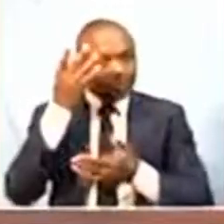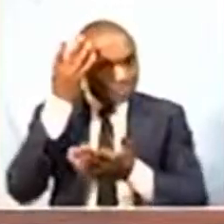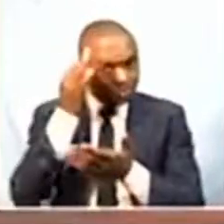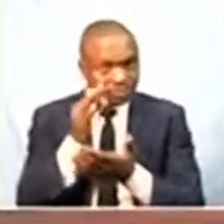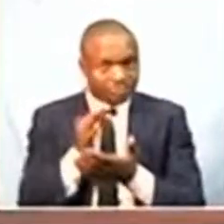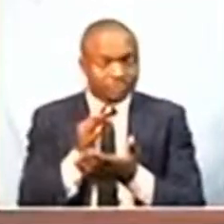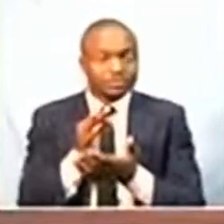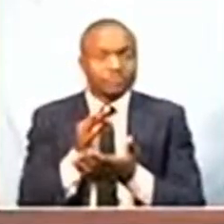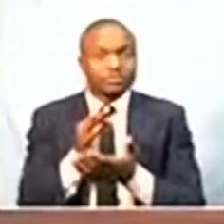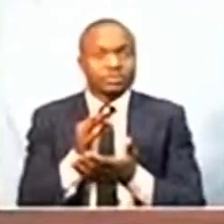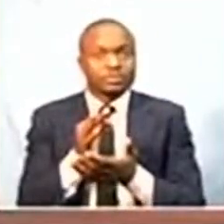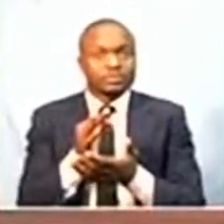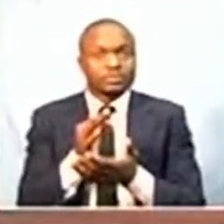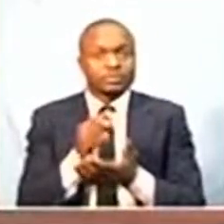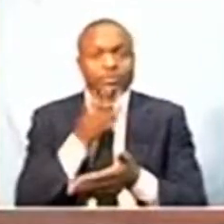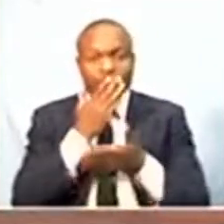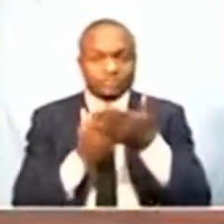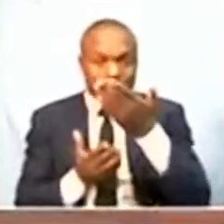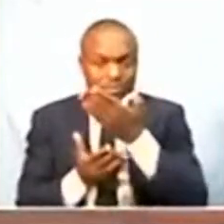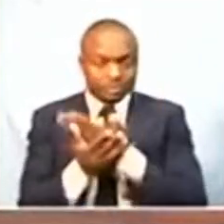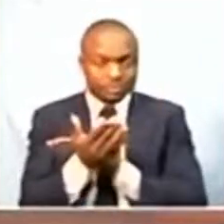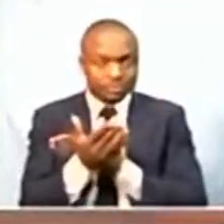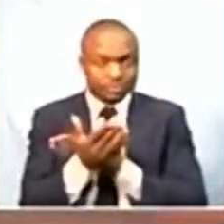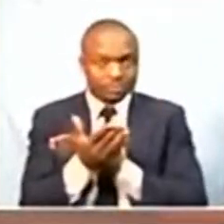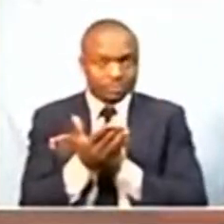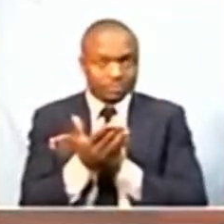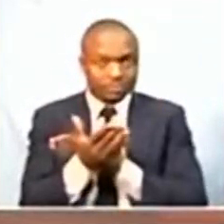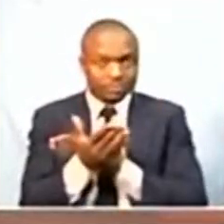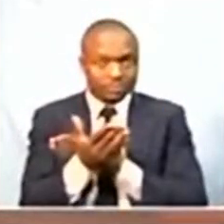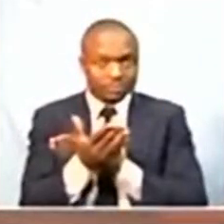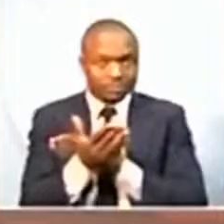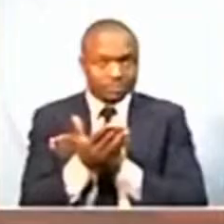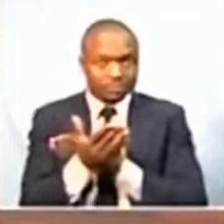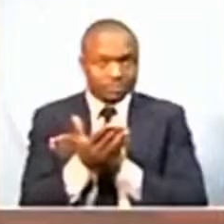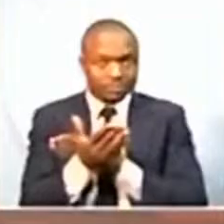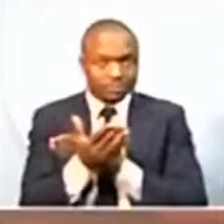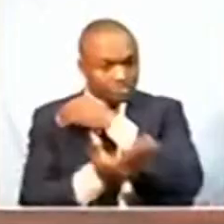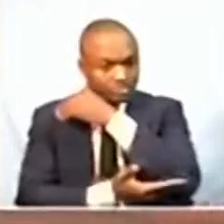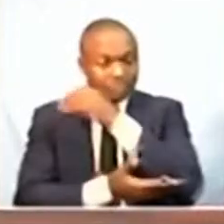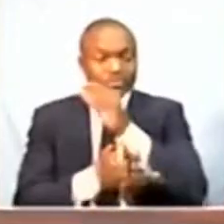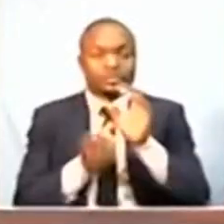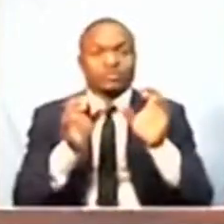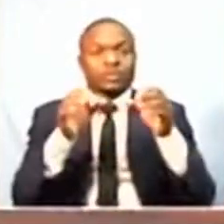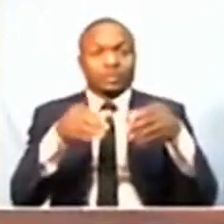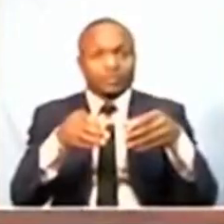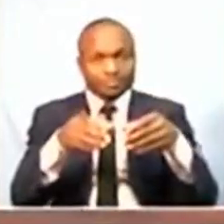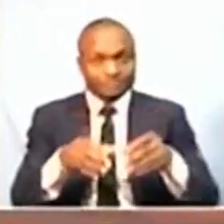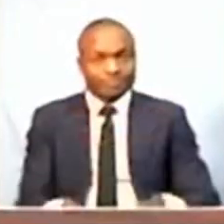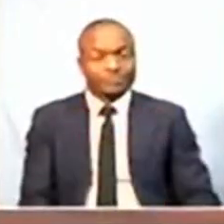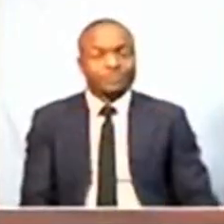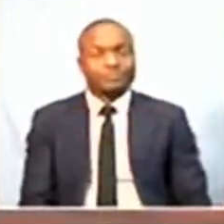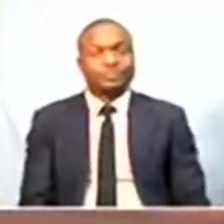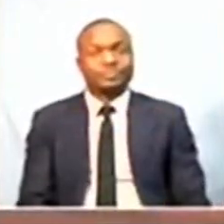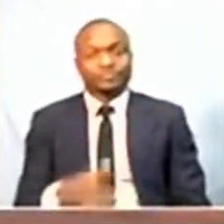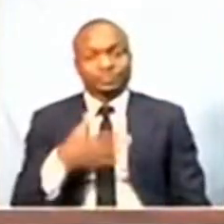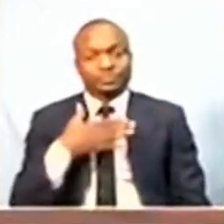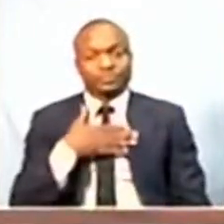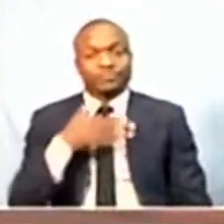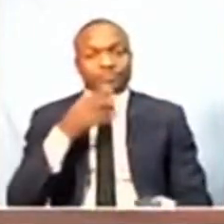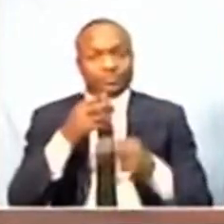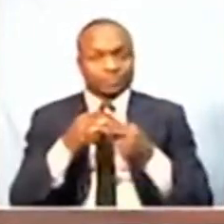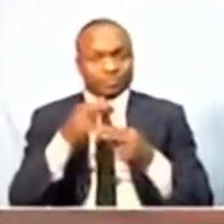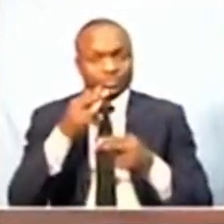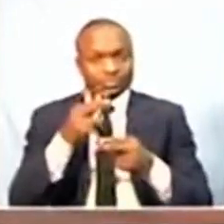Secretariat. Good morning, our witness. You are welcome to your committee. My name is